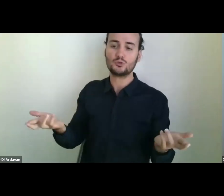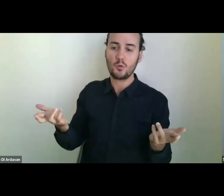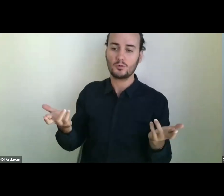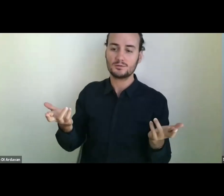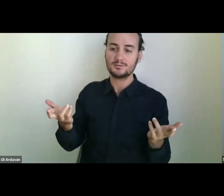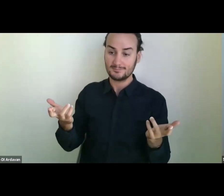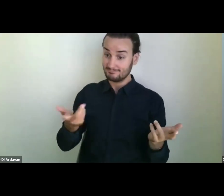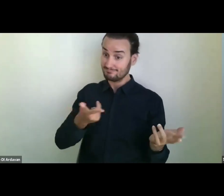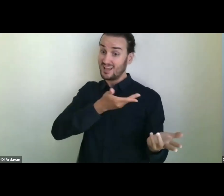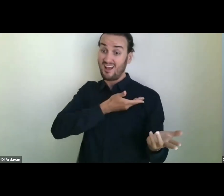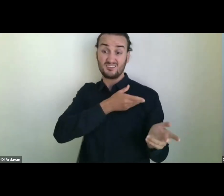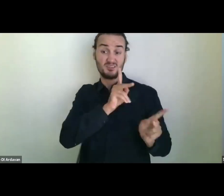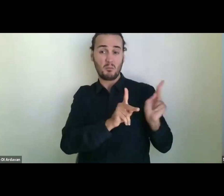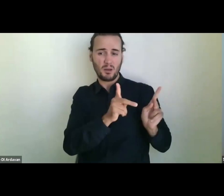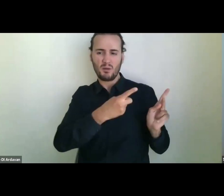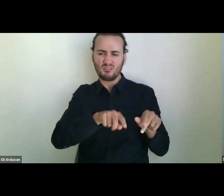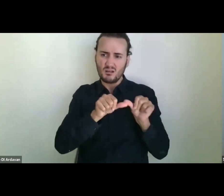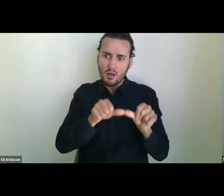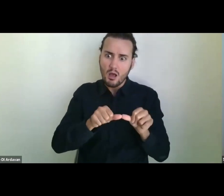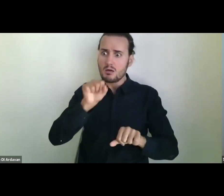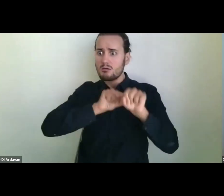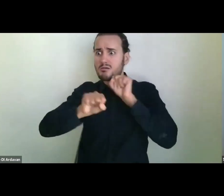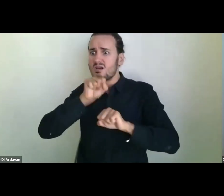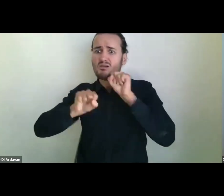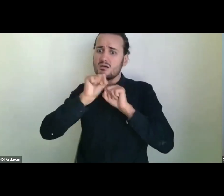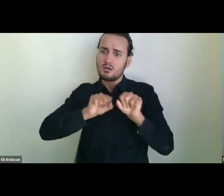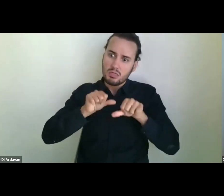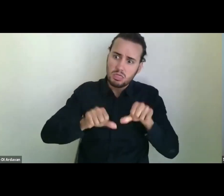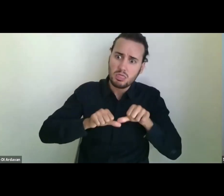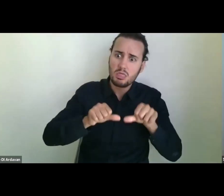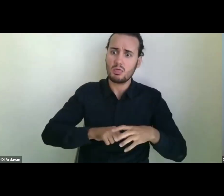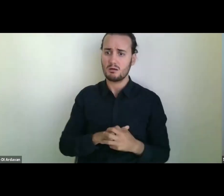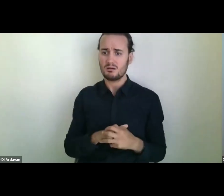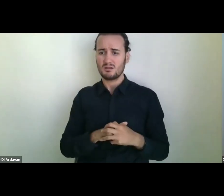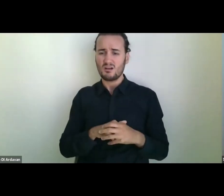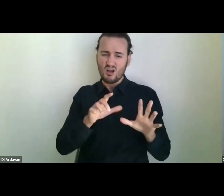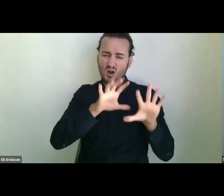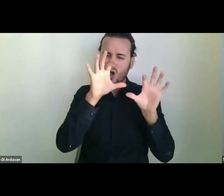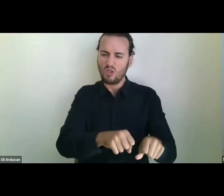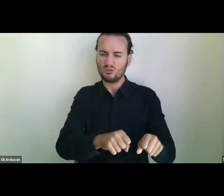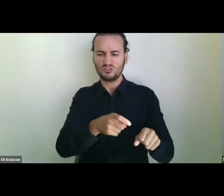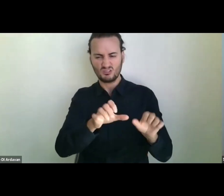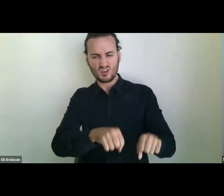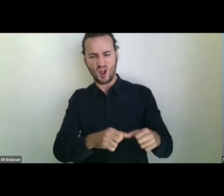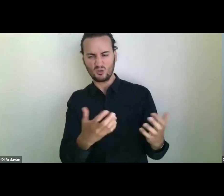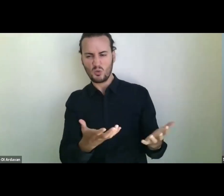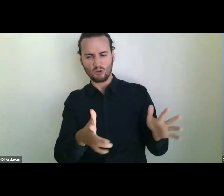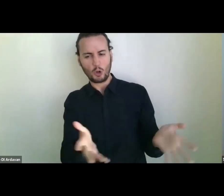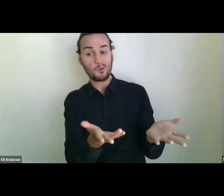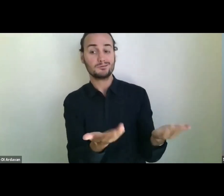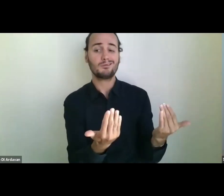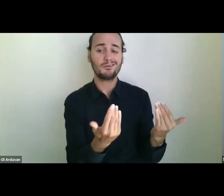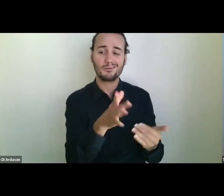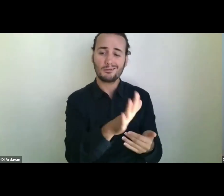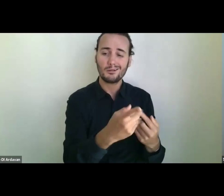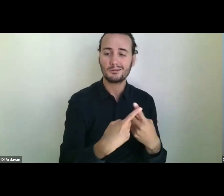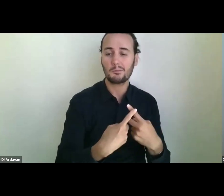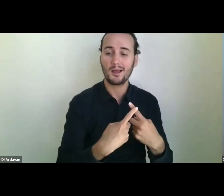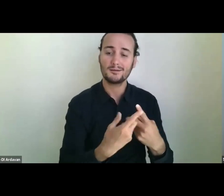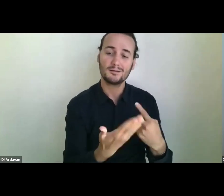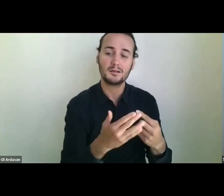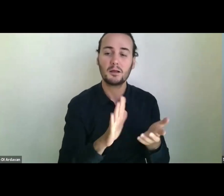so Gazans are in a constant state of inflammation like arthritis. So at any point in time, the occupation